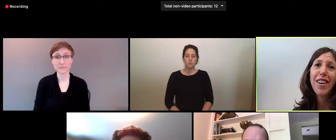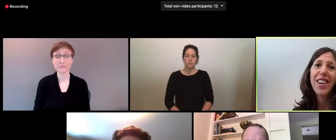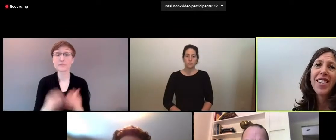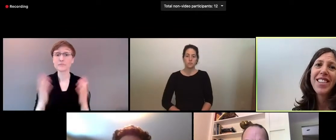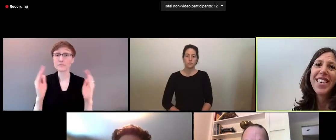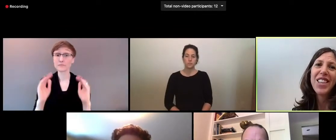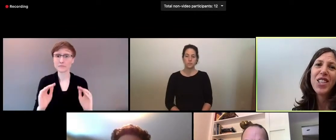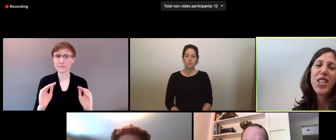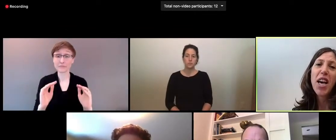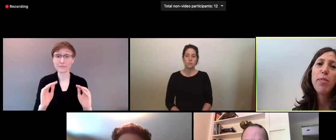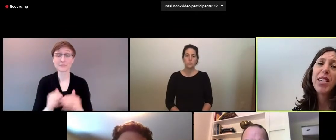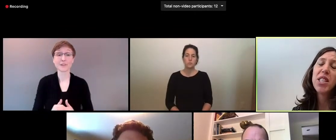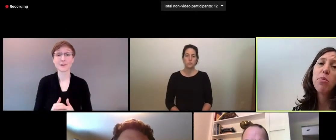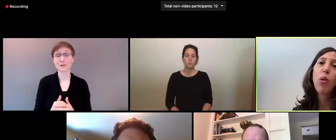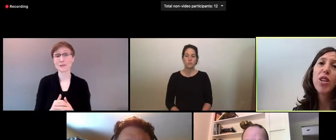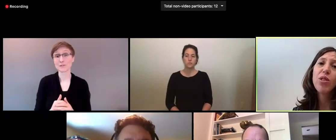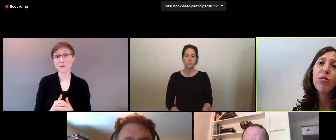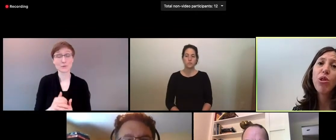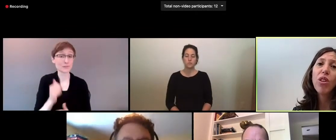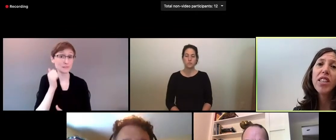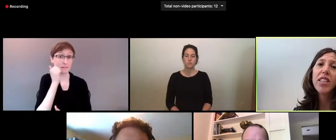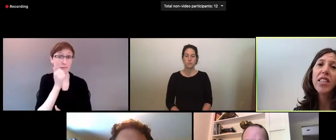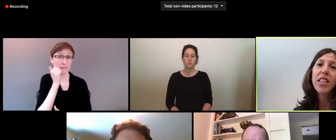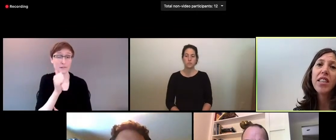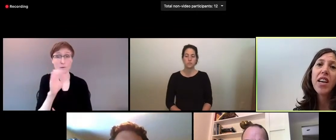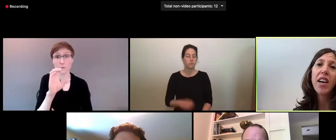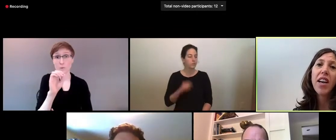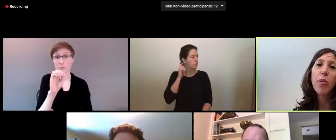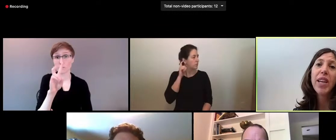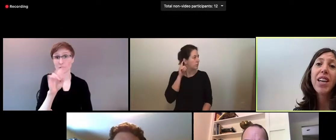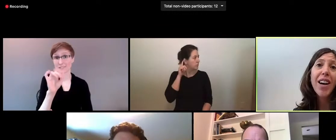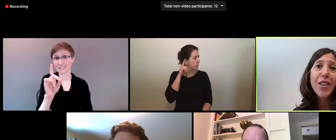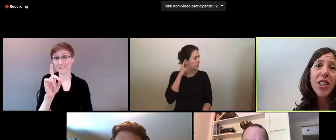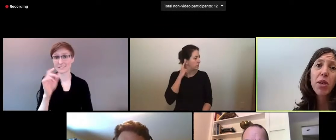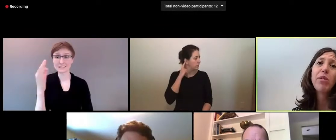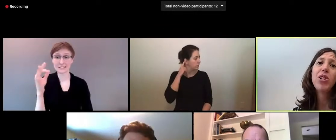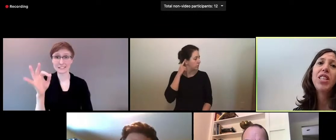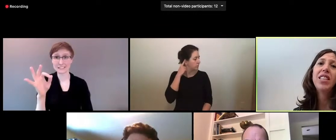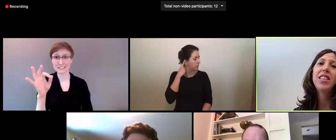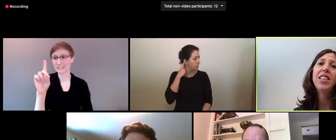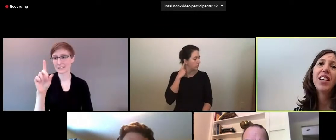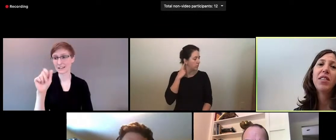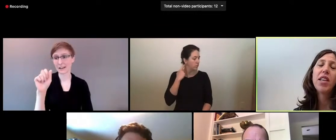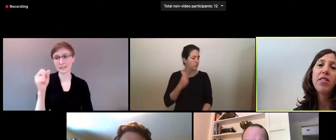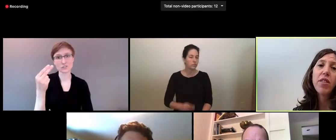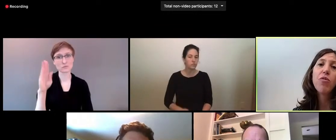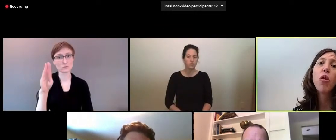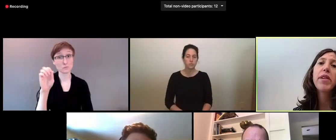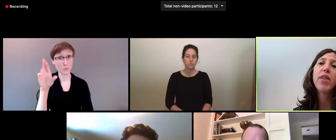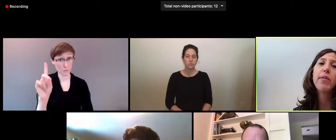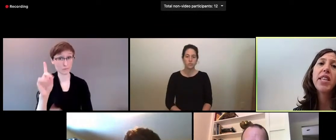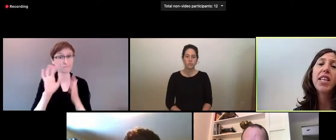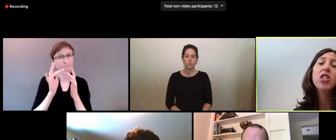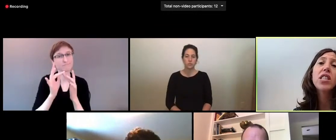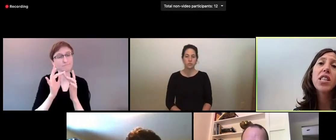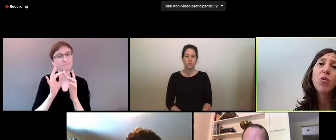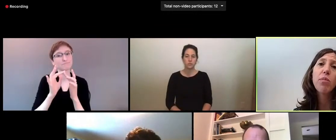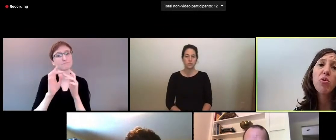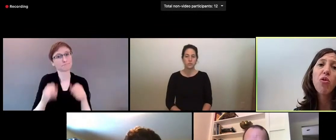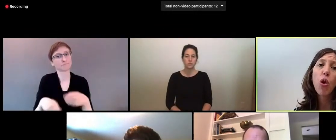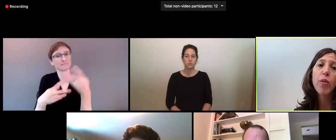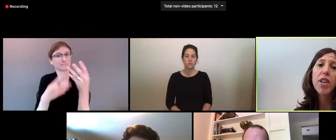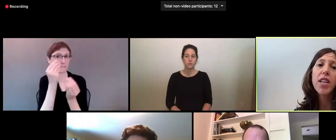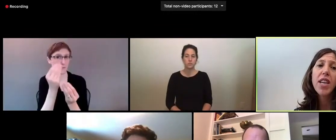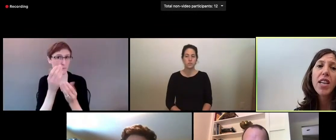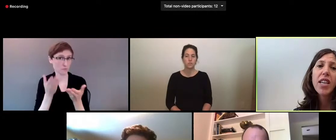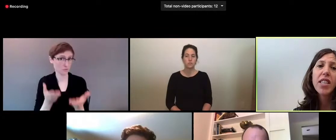dashboard, data plays an important role in helping guide our community and informing recommendations as